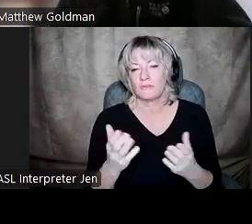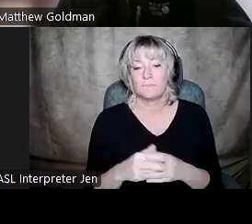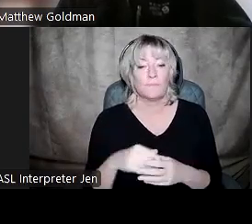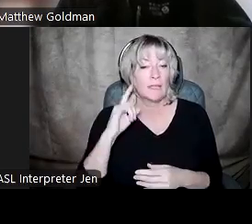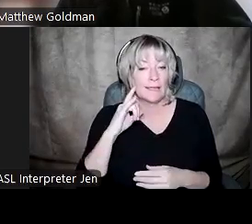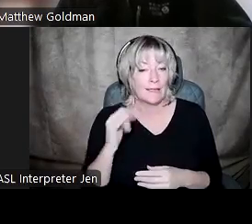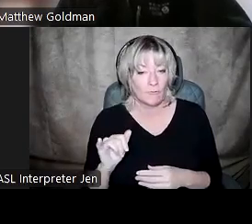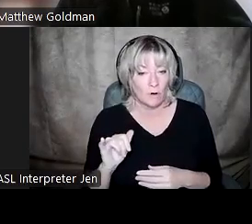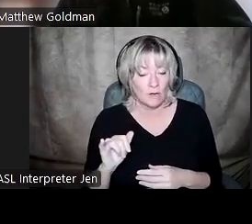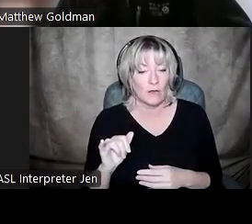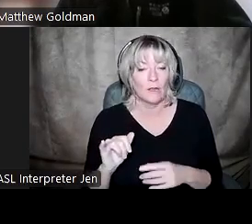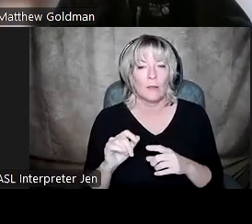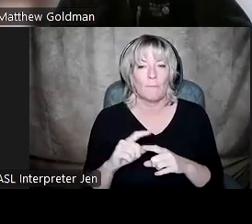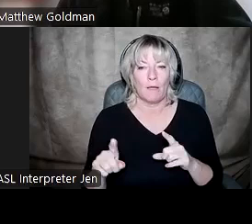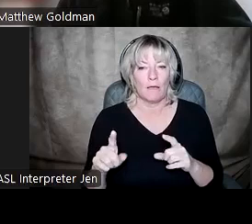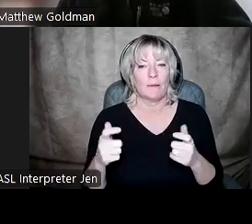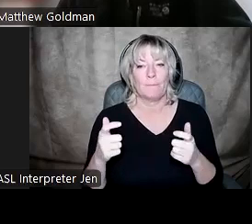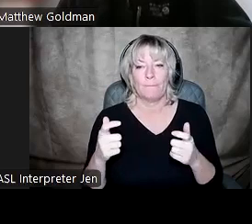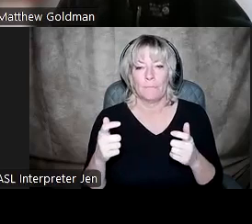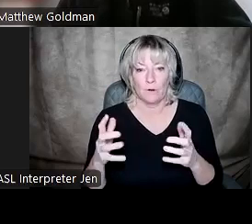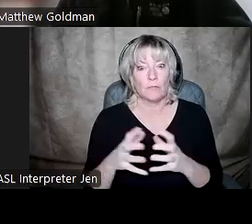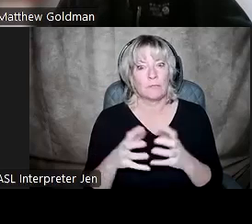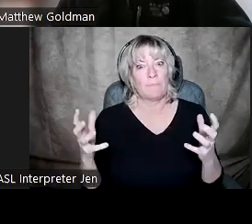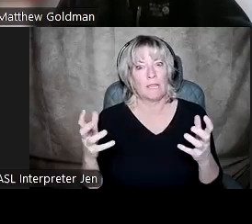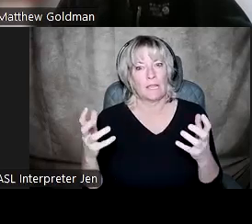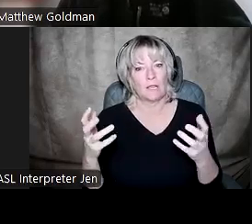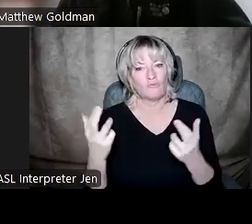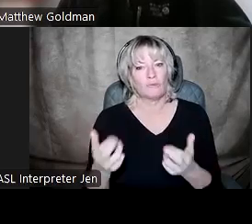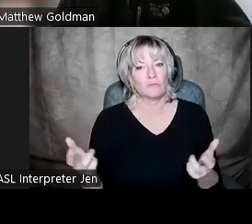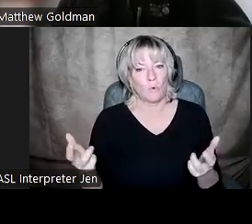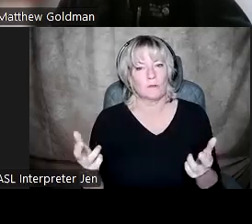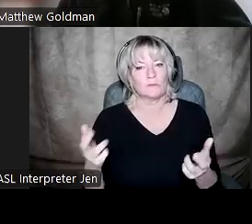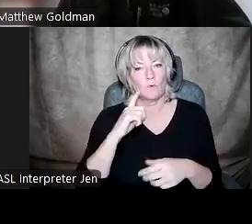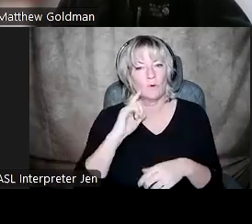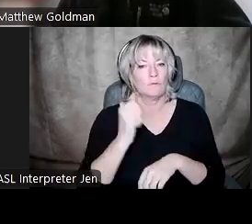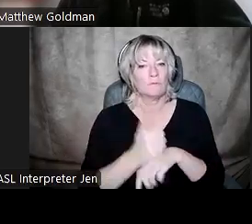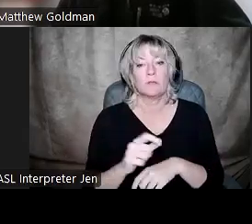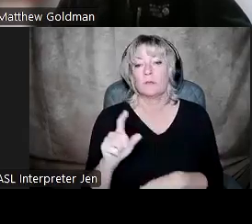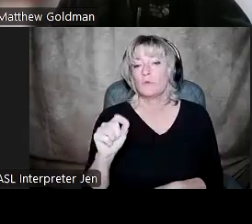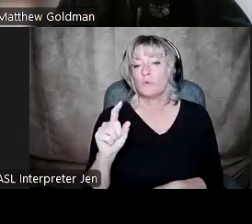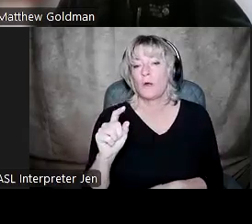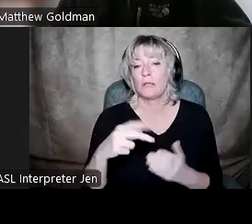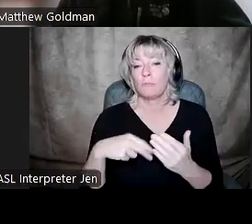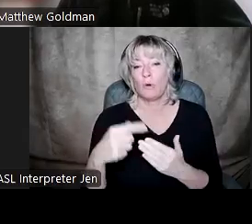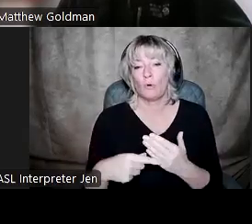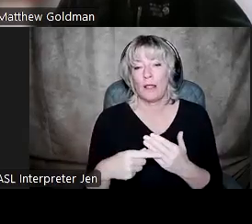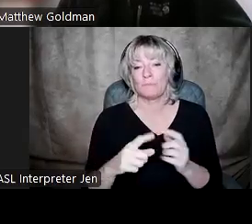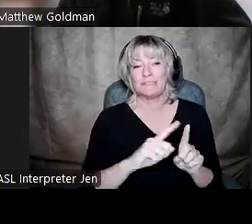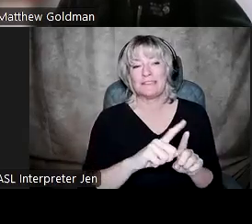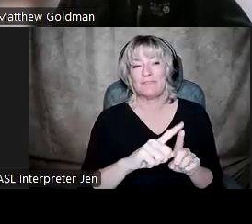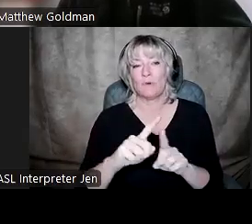California putting a huge resource into the implementation of 20 programs across many different